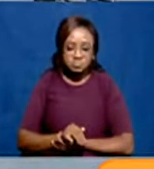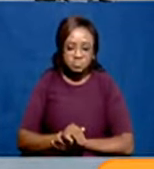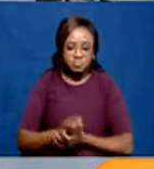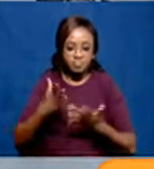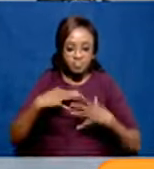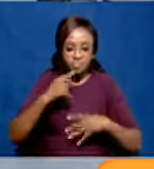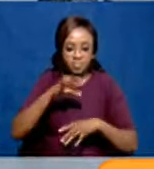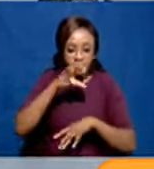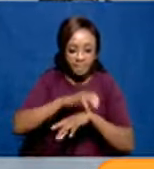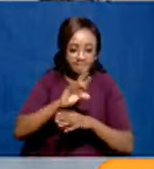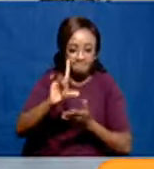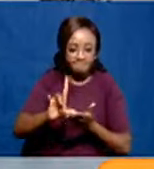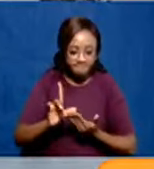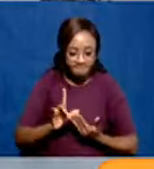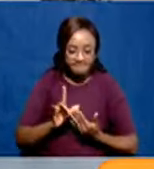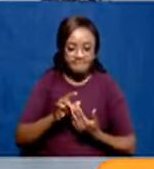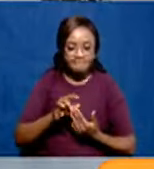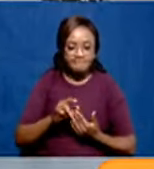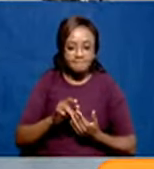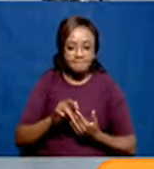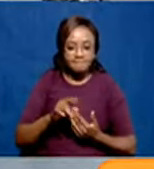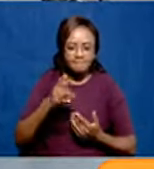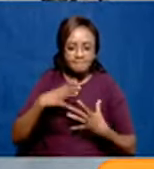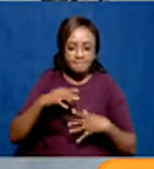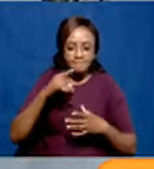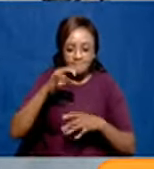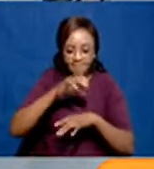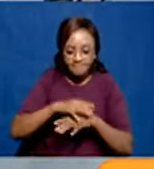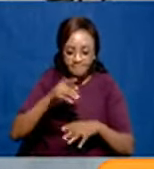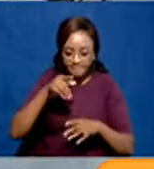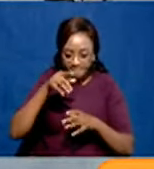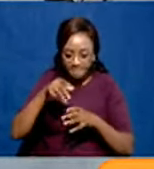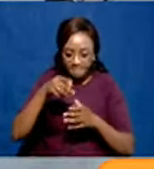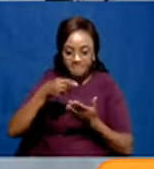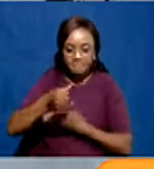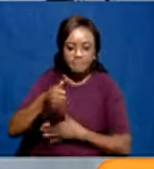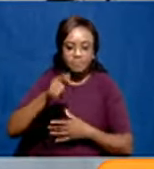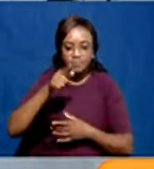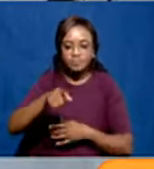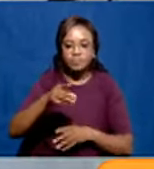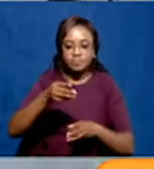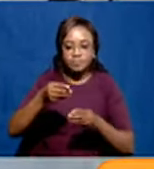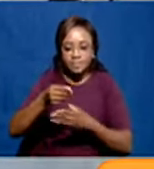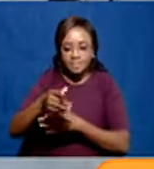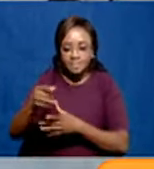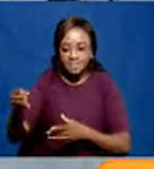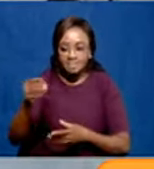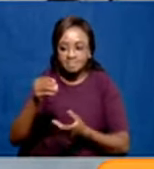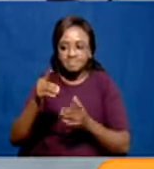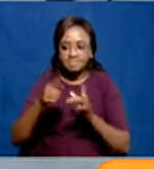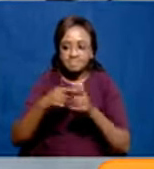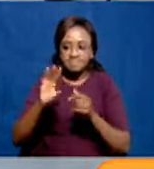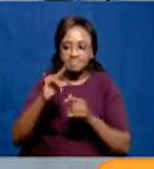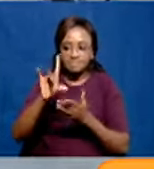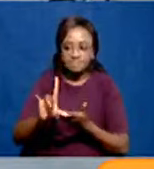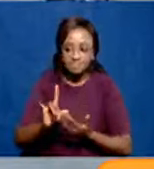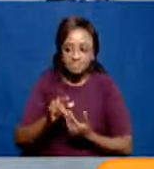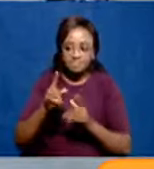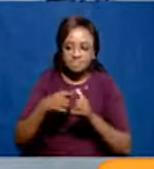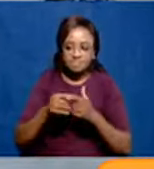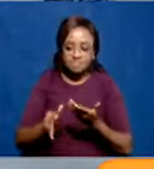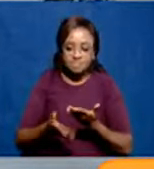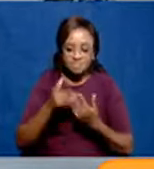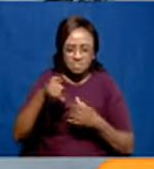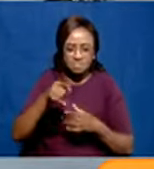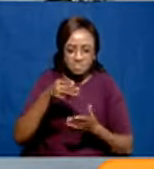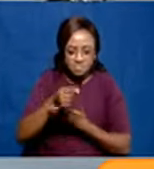are those people who have been assessed, and this is the amount they should pay. They sort out themselves, get a loan to be able to finance their